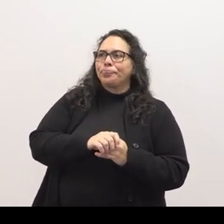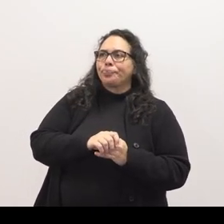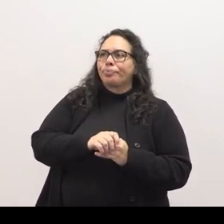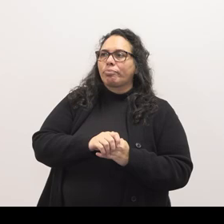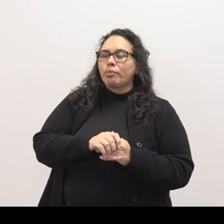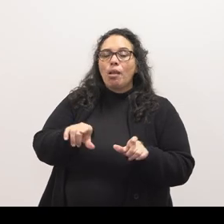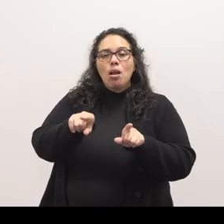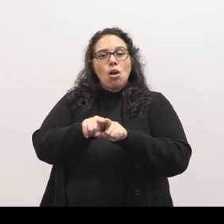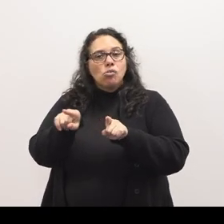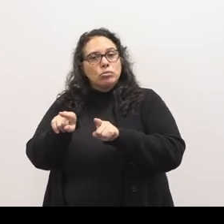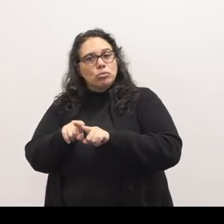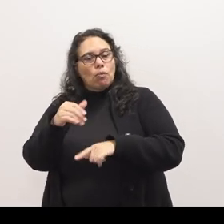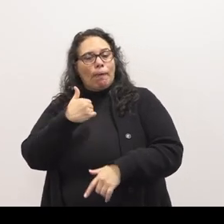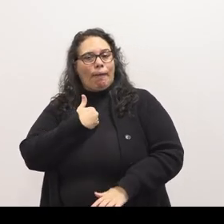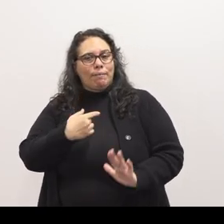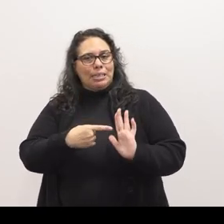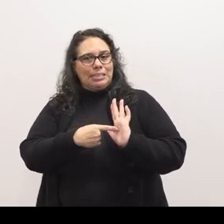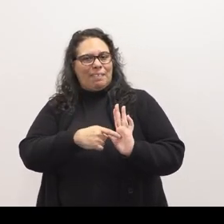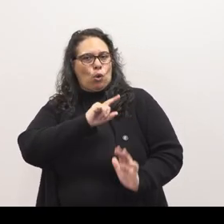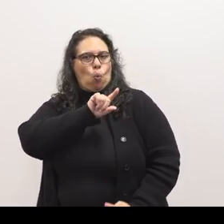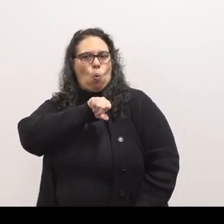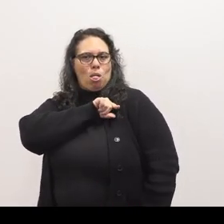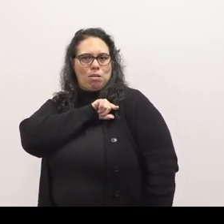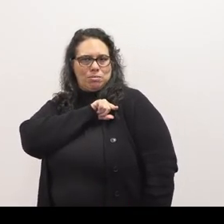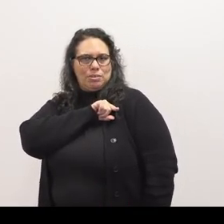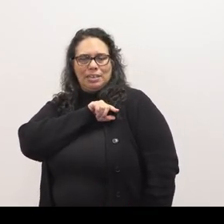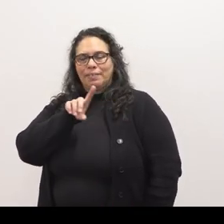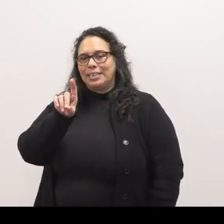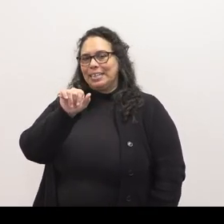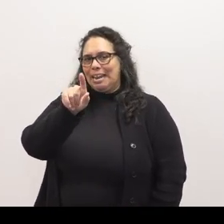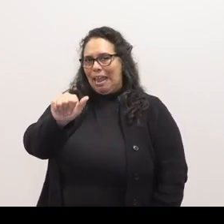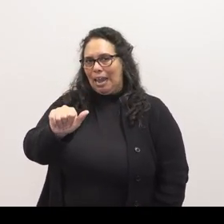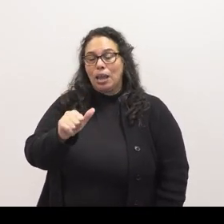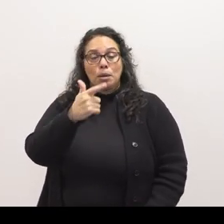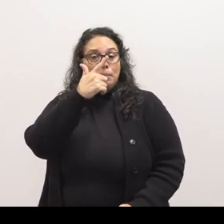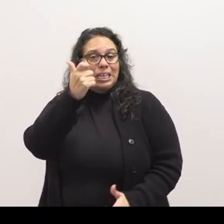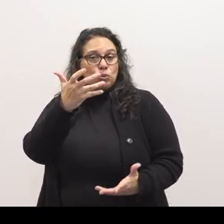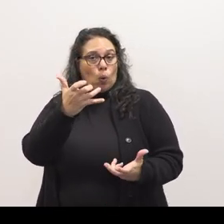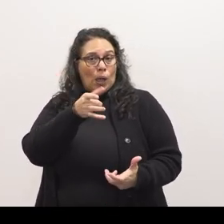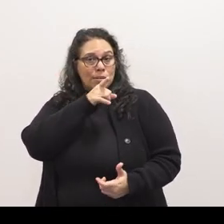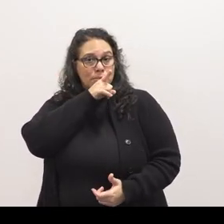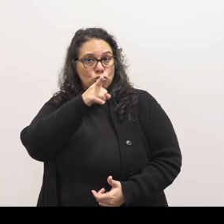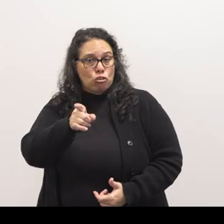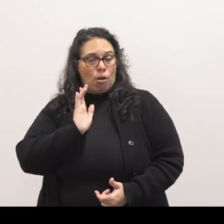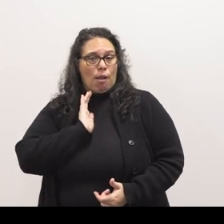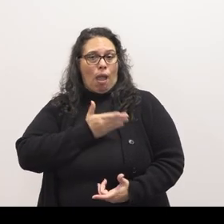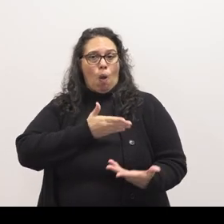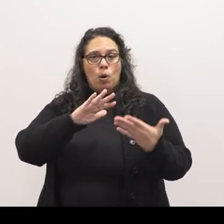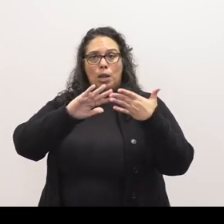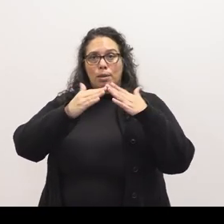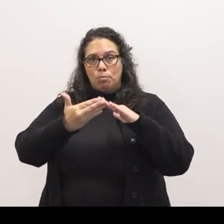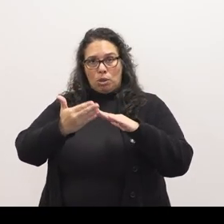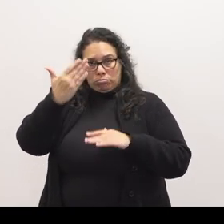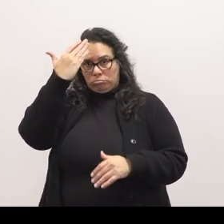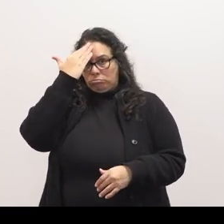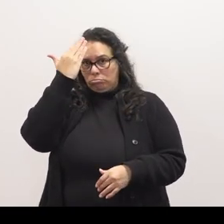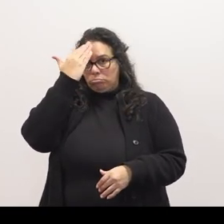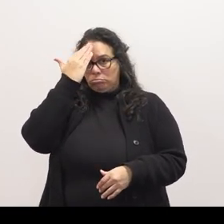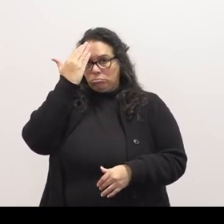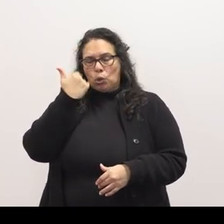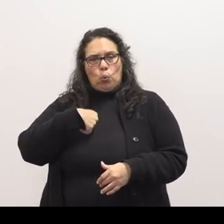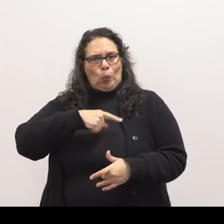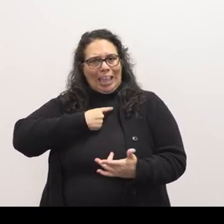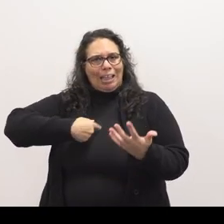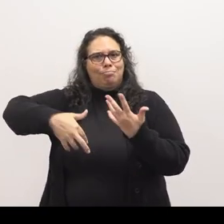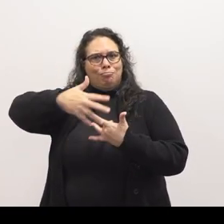So we also have some examples of qualitative data sources because we also want to ensure that our community knows that we've been engaging